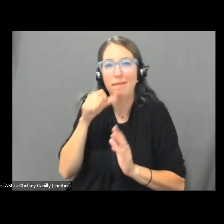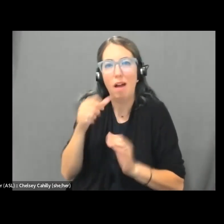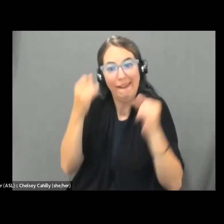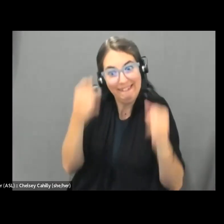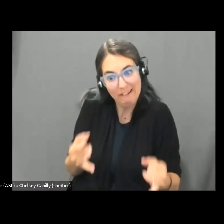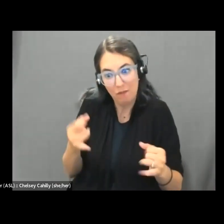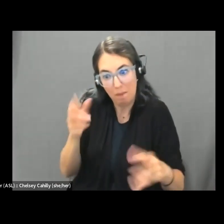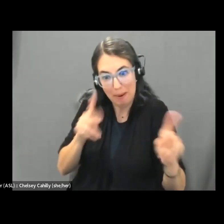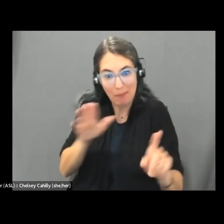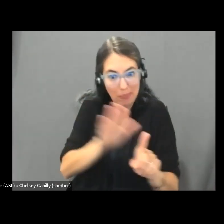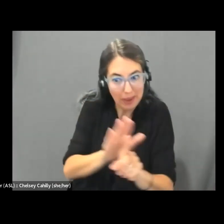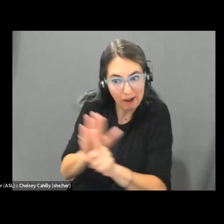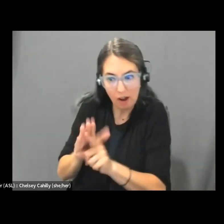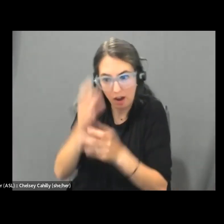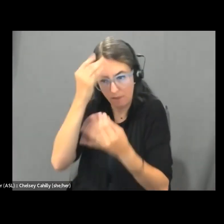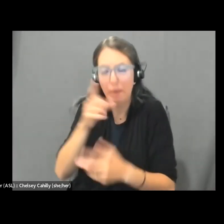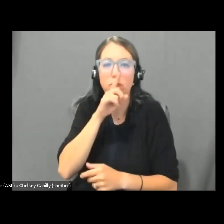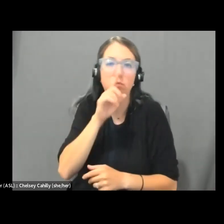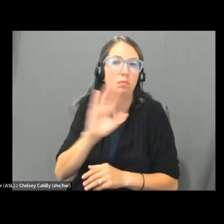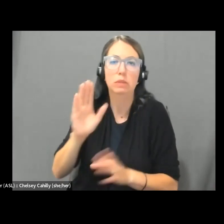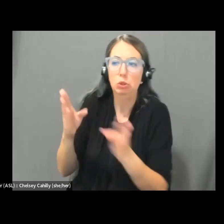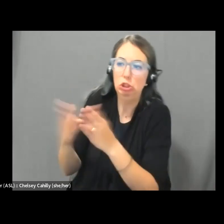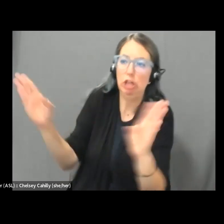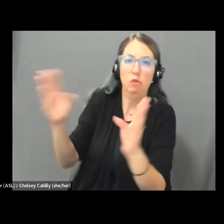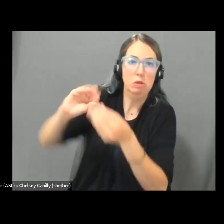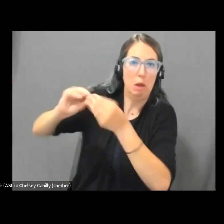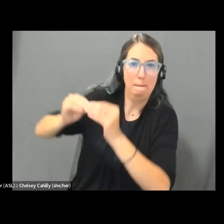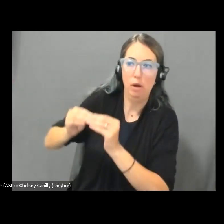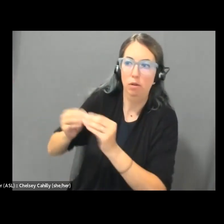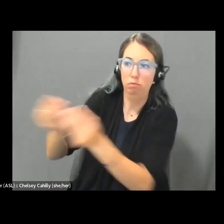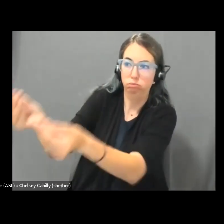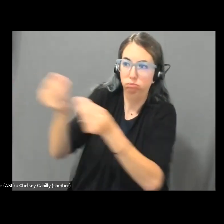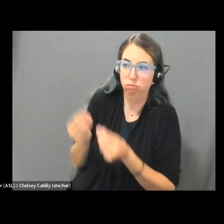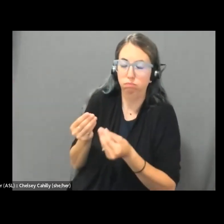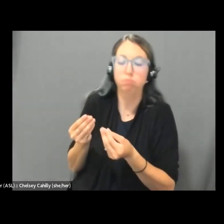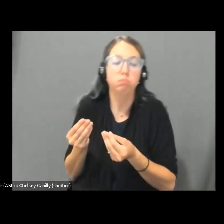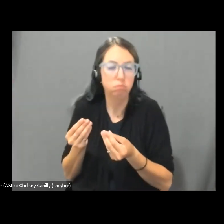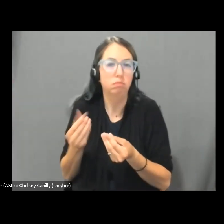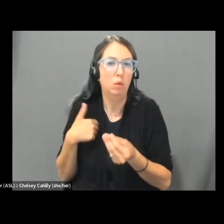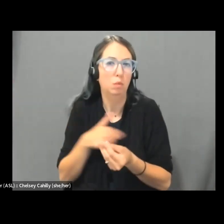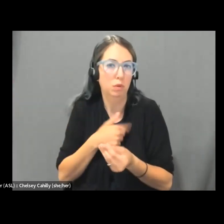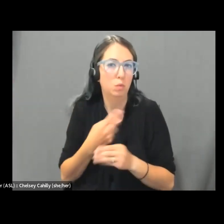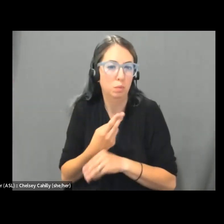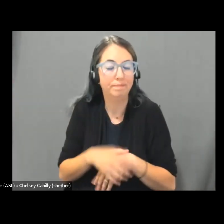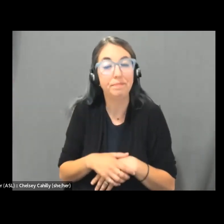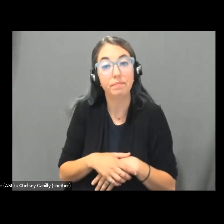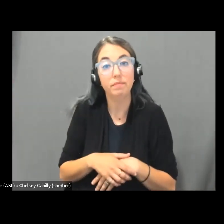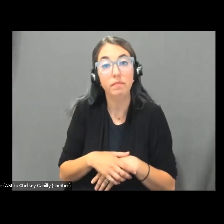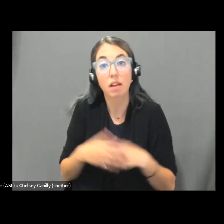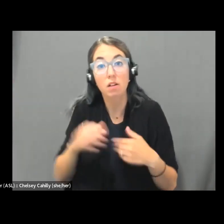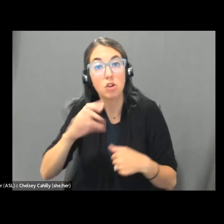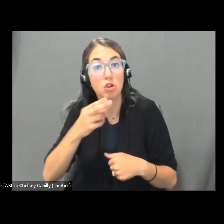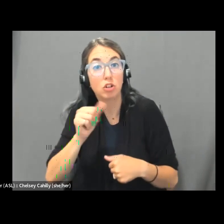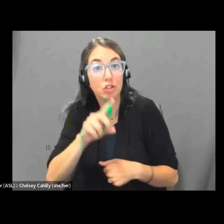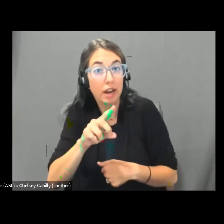I think that I want to pass it over and give the opportunity for Chad or Jess to respond if they